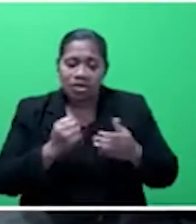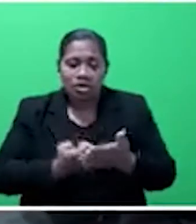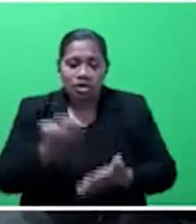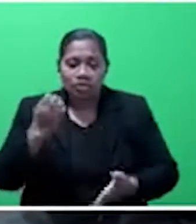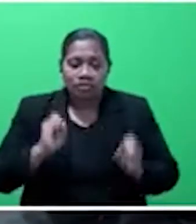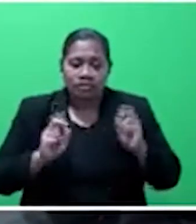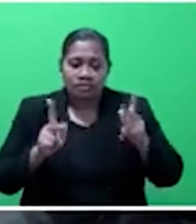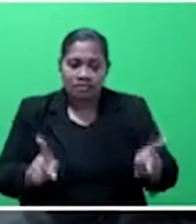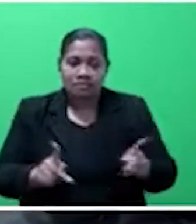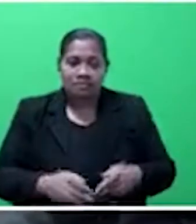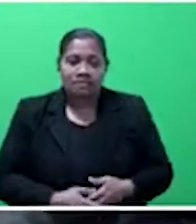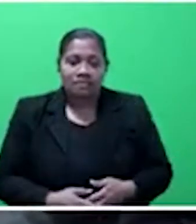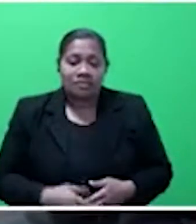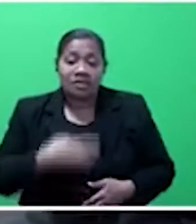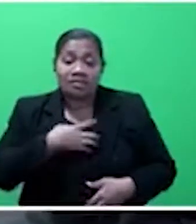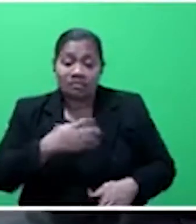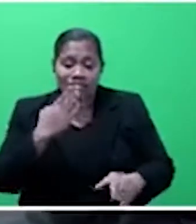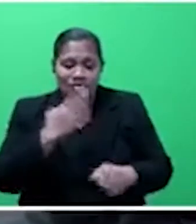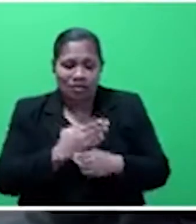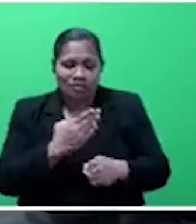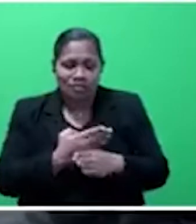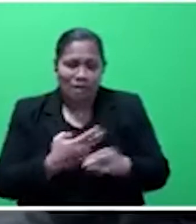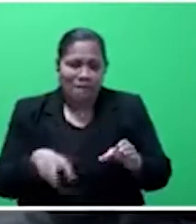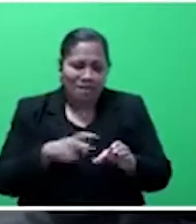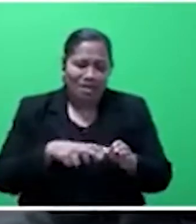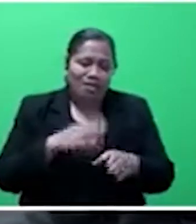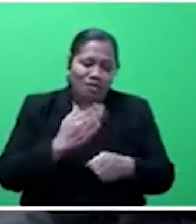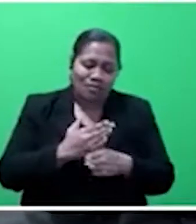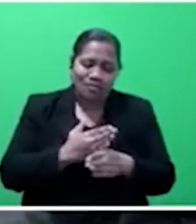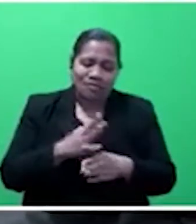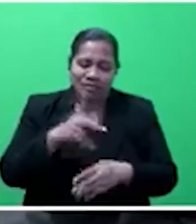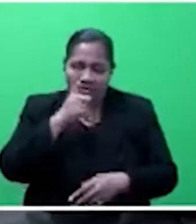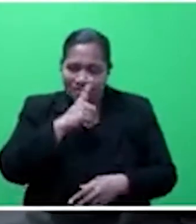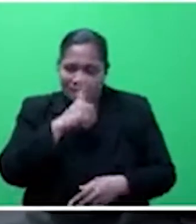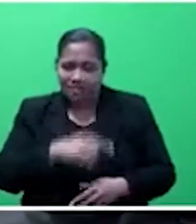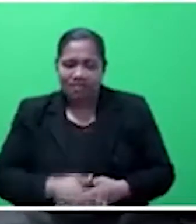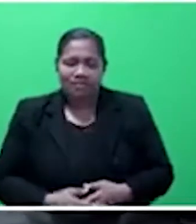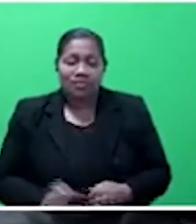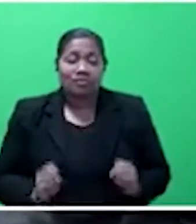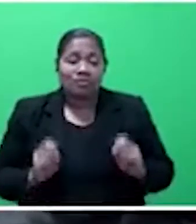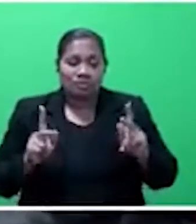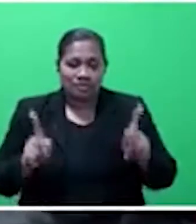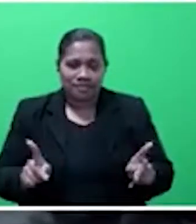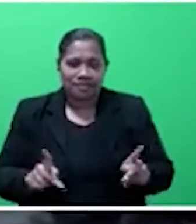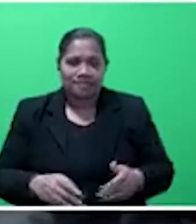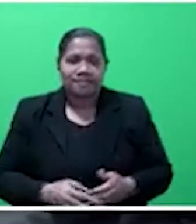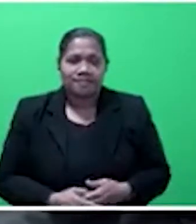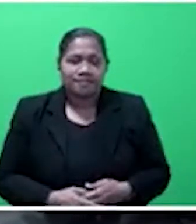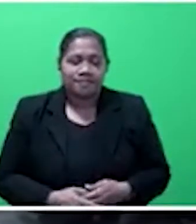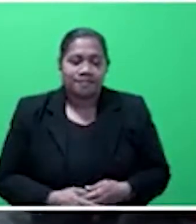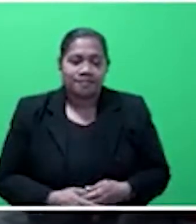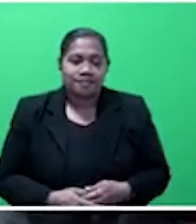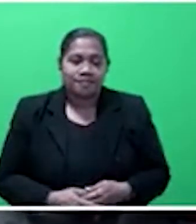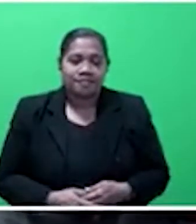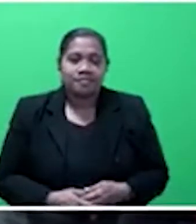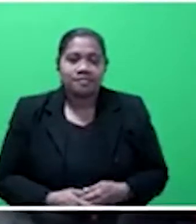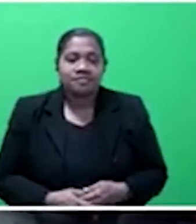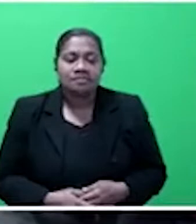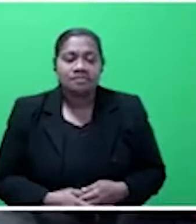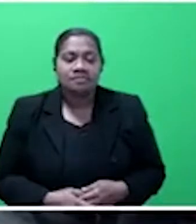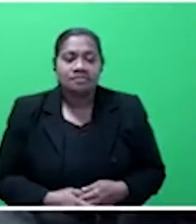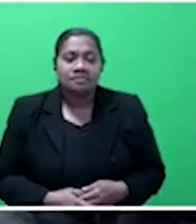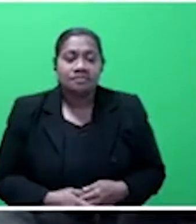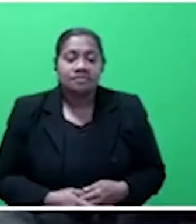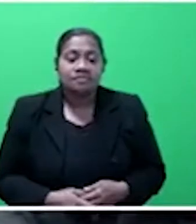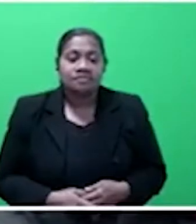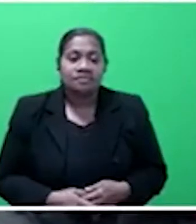gainful employment and employment creation opportunities, Mr. Speaker said. Mr. Speaker said the Ministry also intends